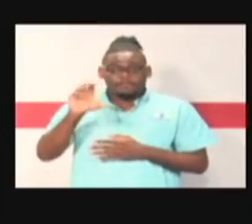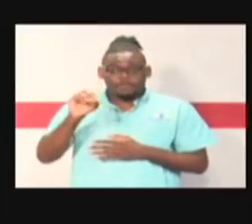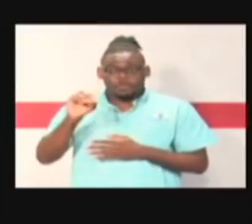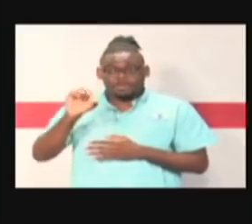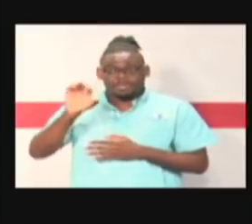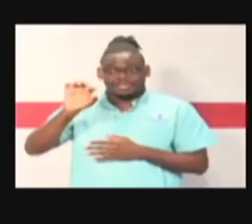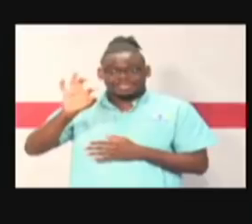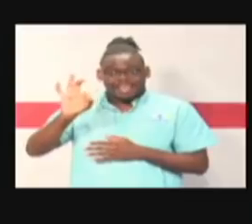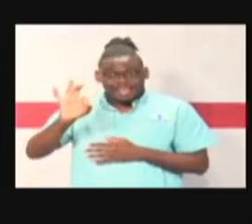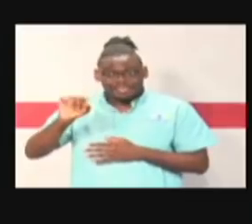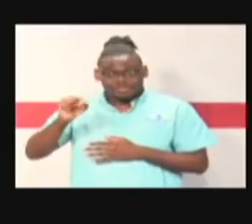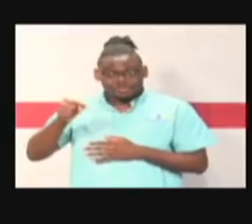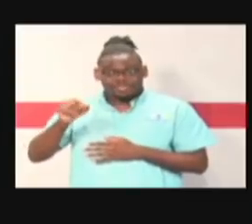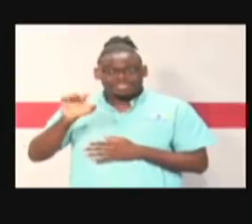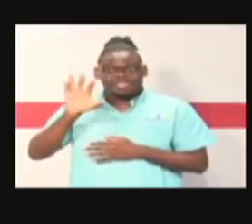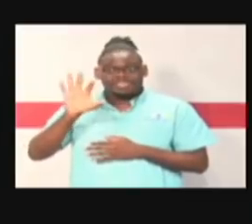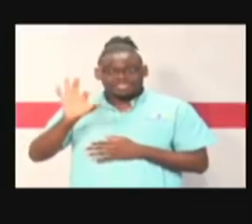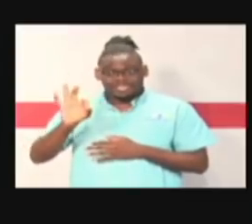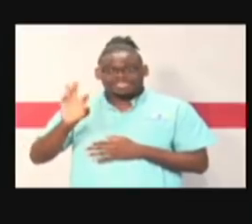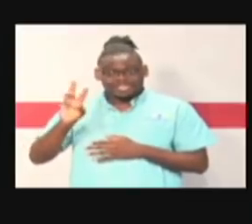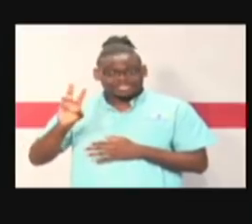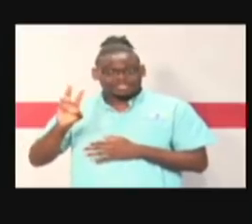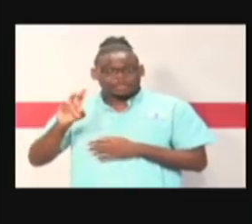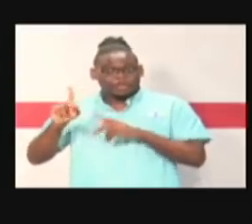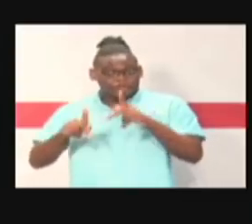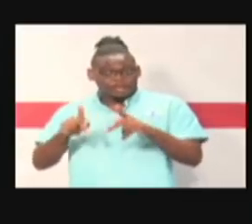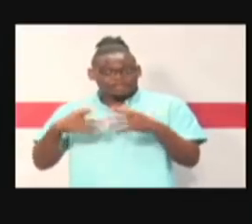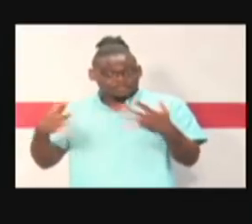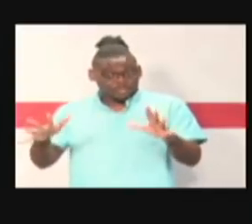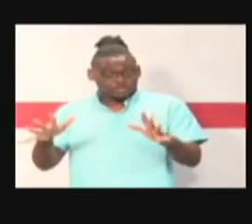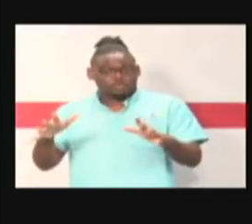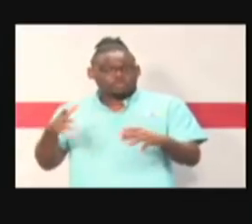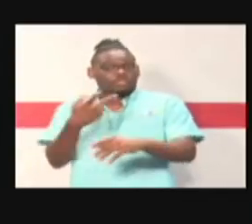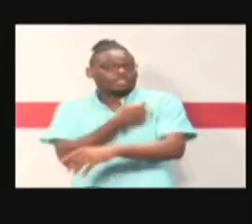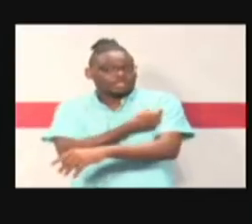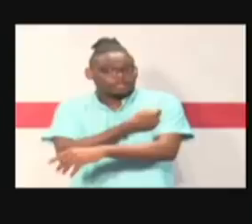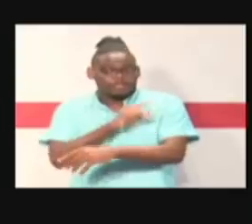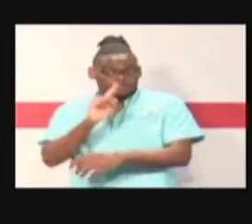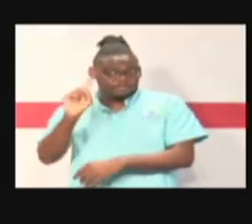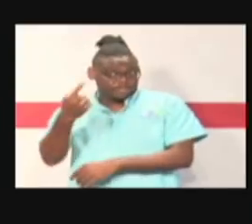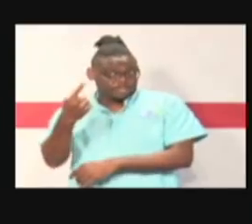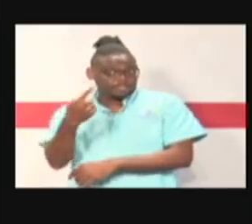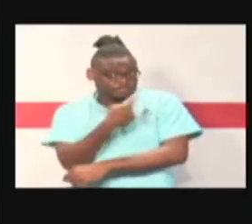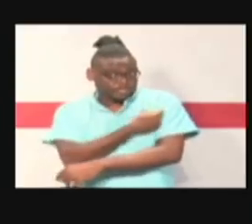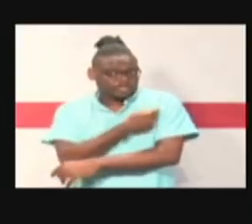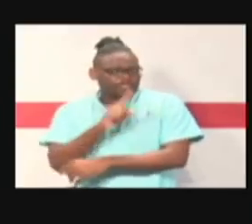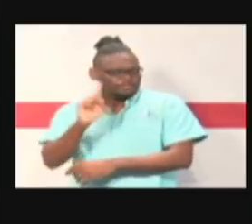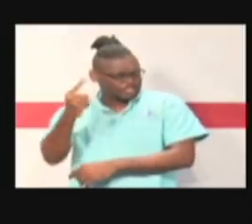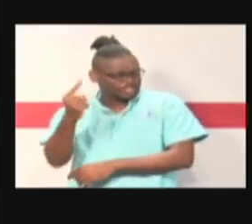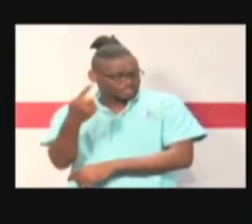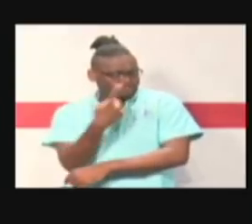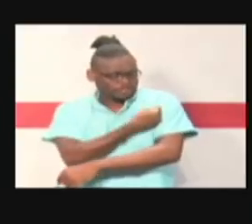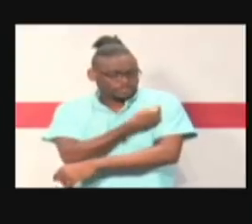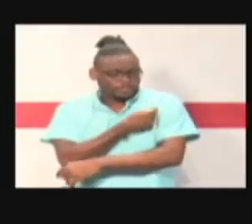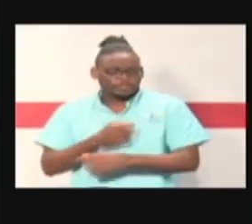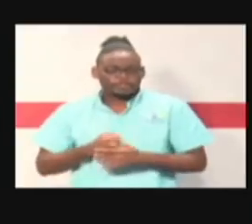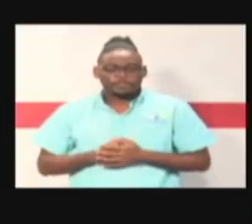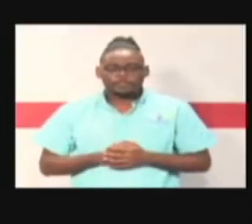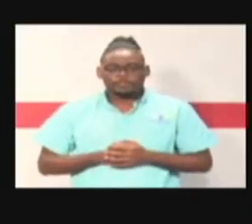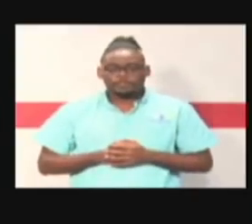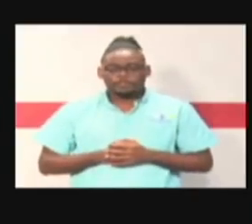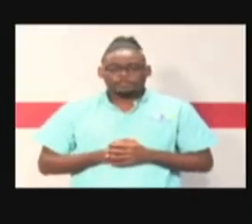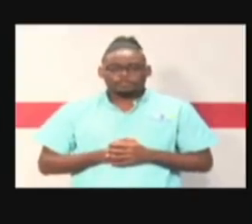509,516 persons that have been vaccinated with the first dose of a 2-dose regime. In terms of persons who